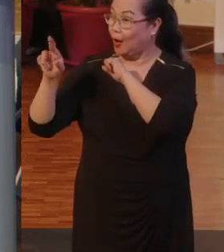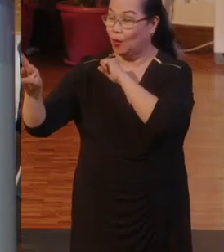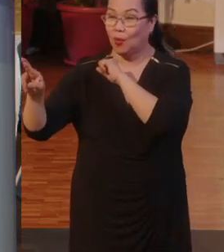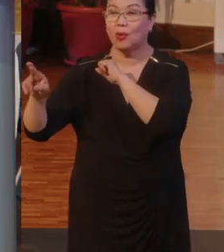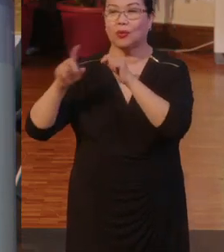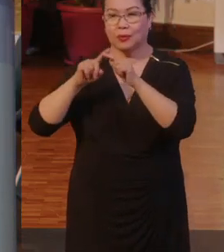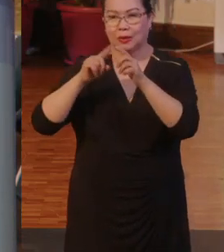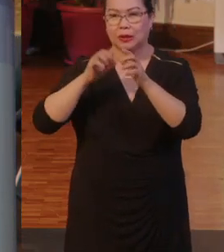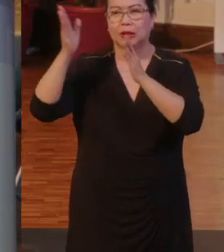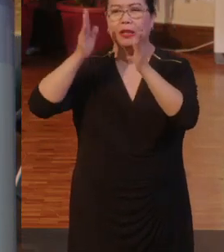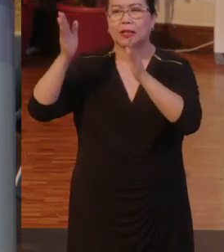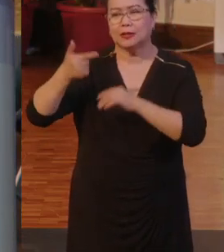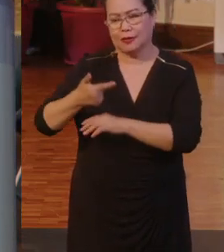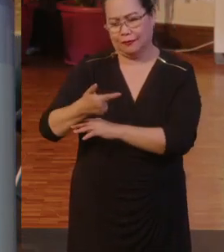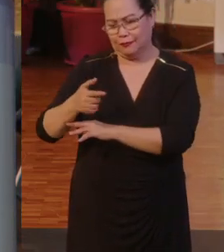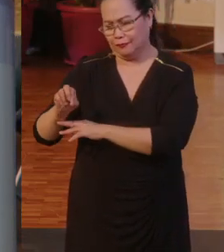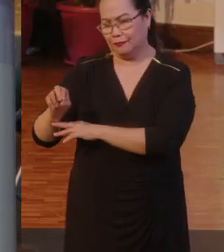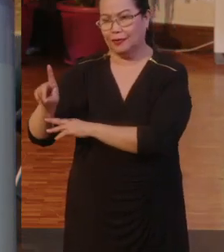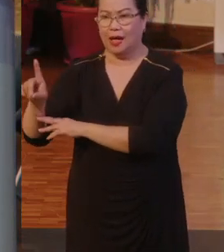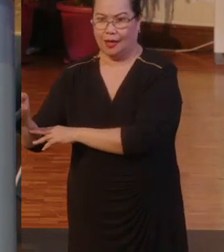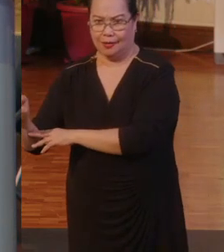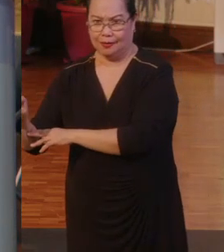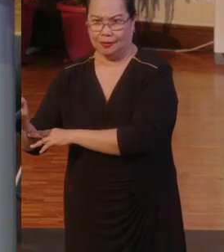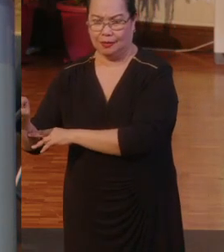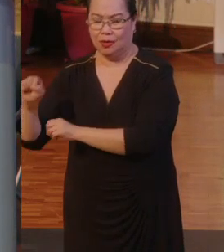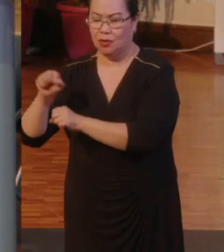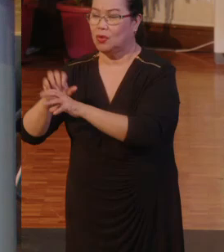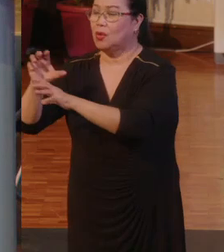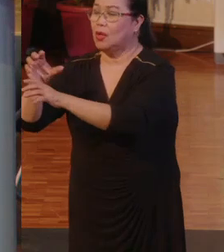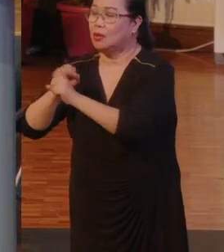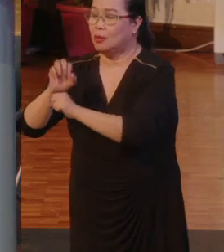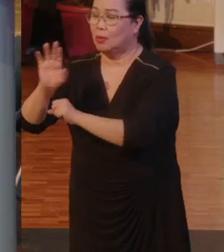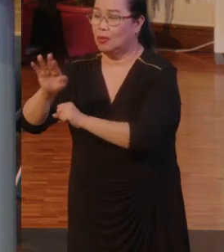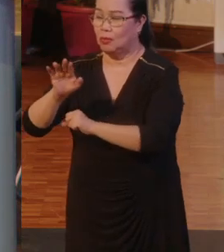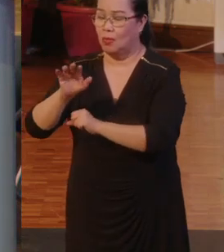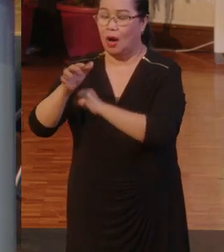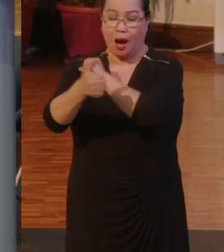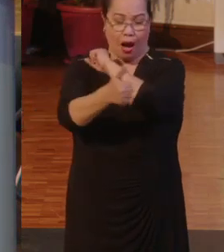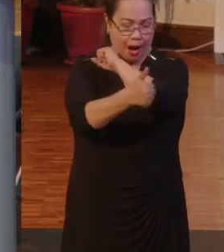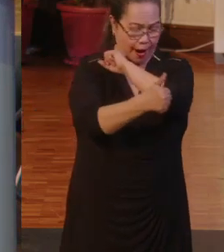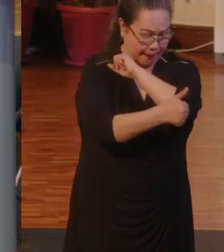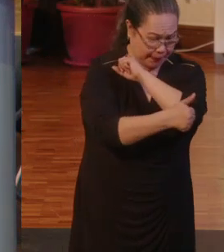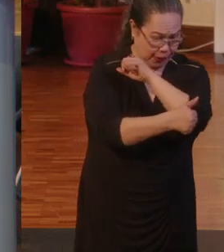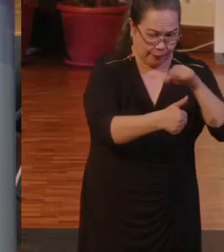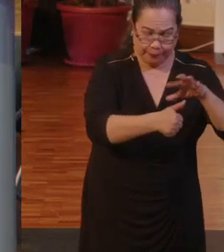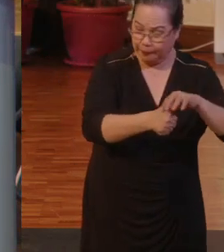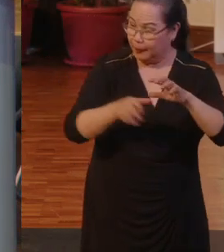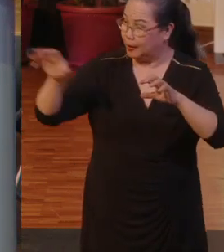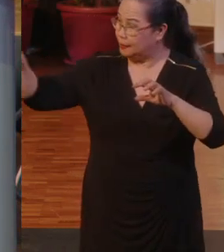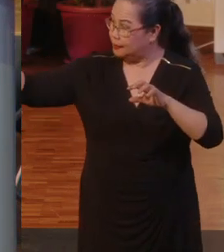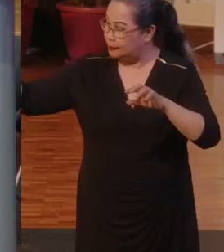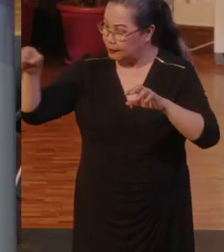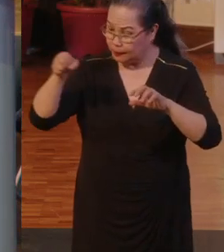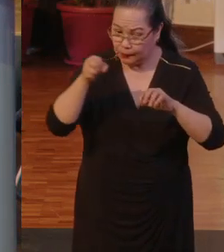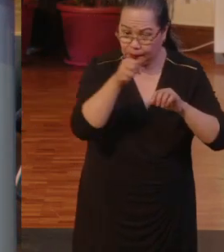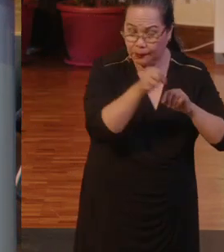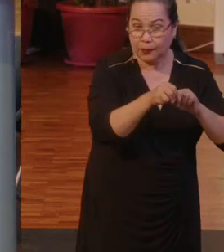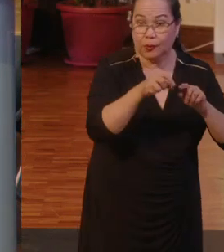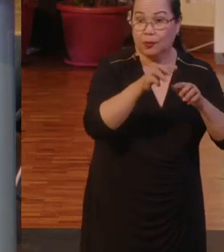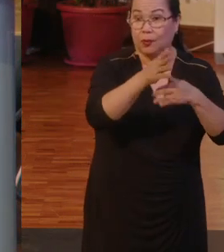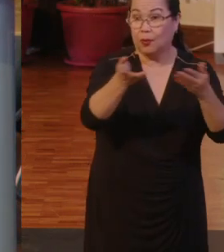other gods. Then I took your father Abraham from beyond the river and led him through all